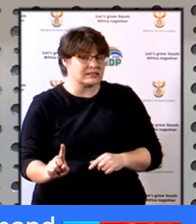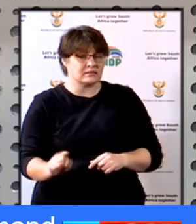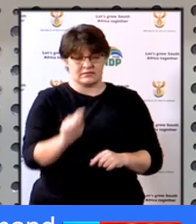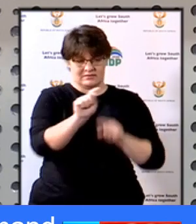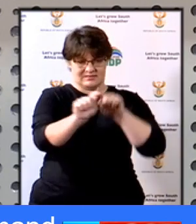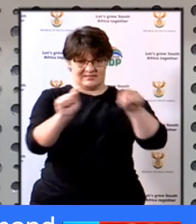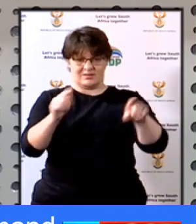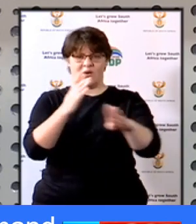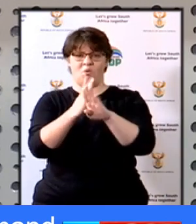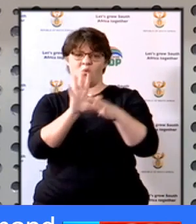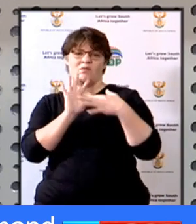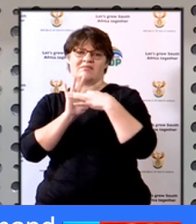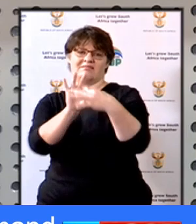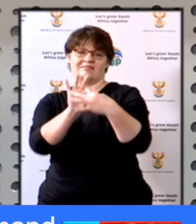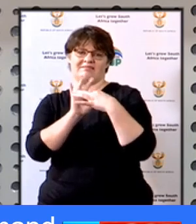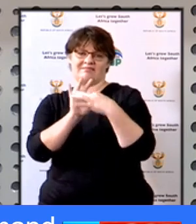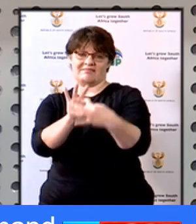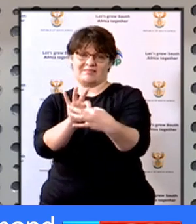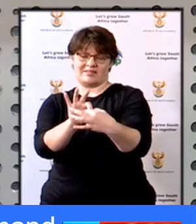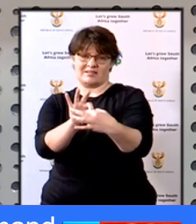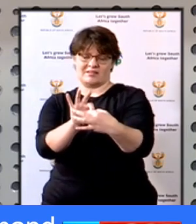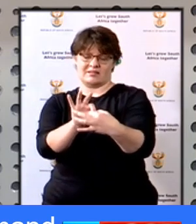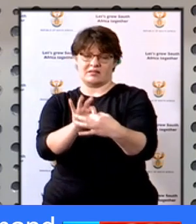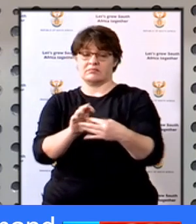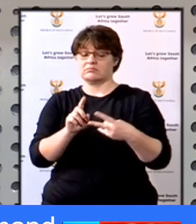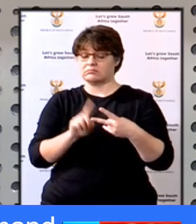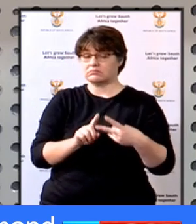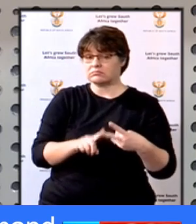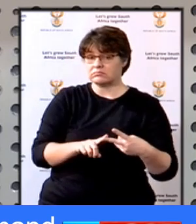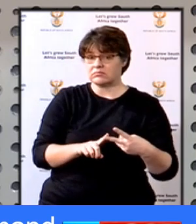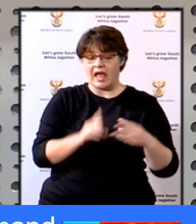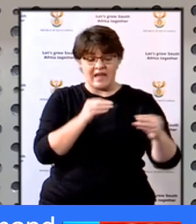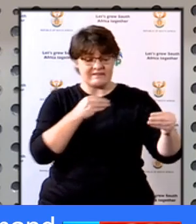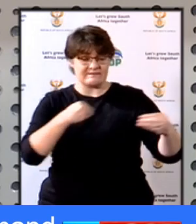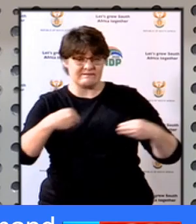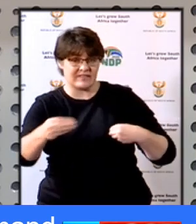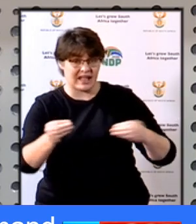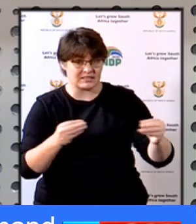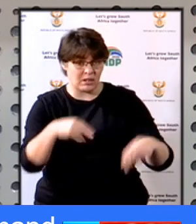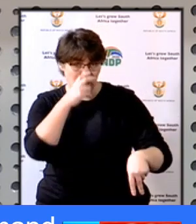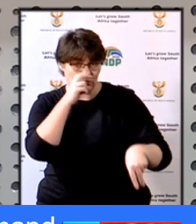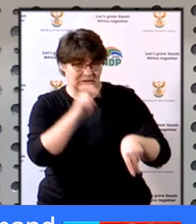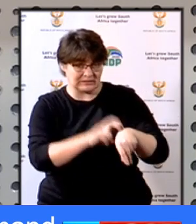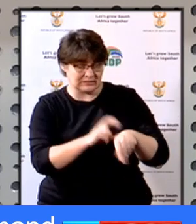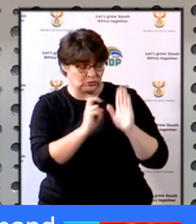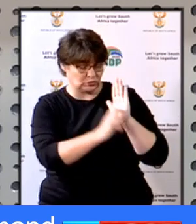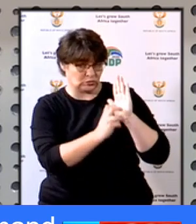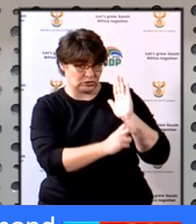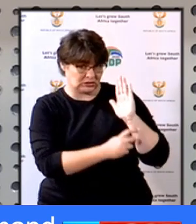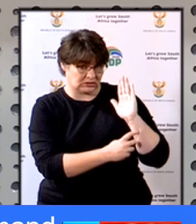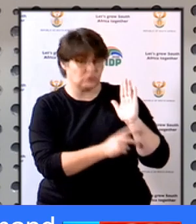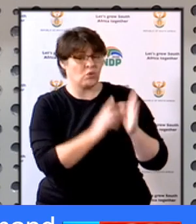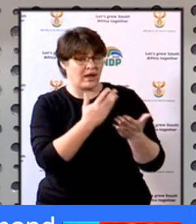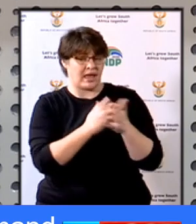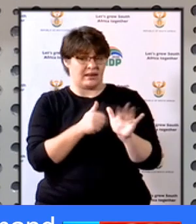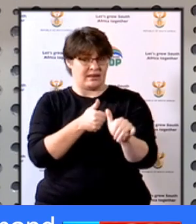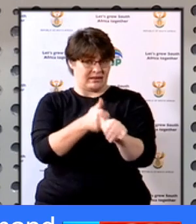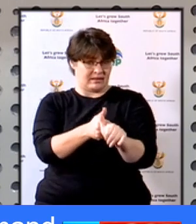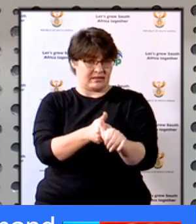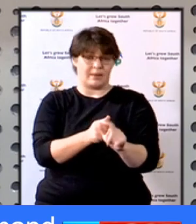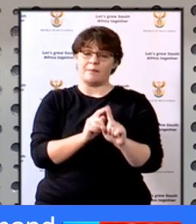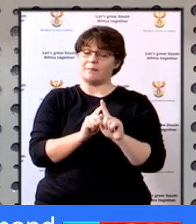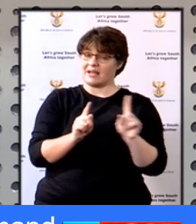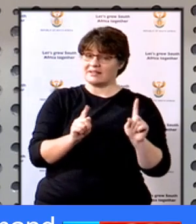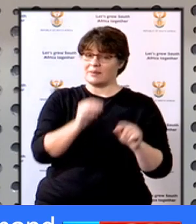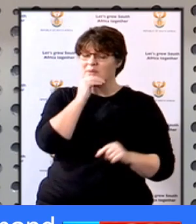on collaboration and working together. It requires more flexibility in the regulations to enable that, but it still